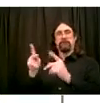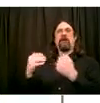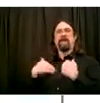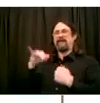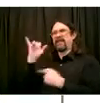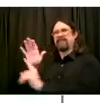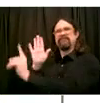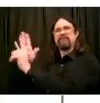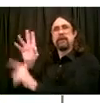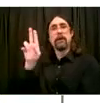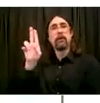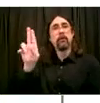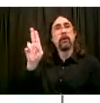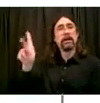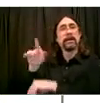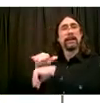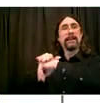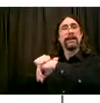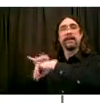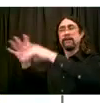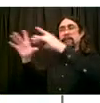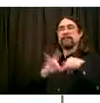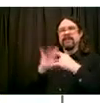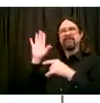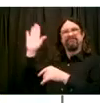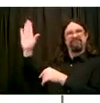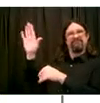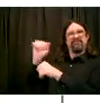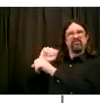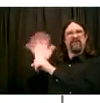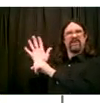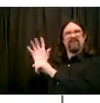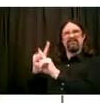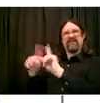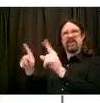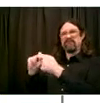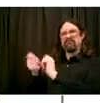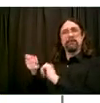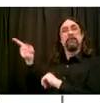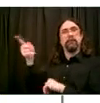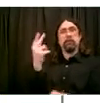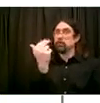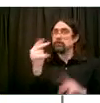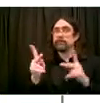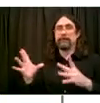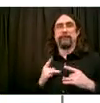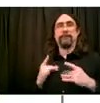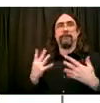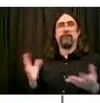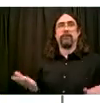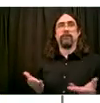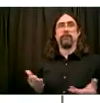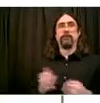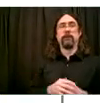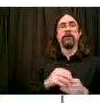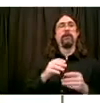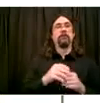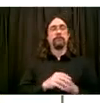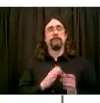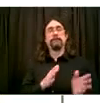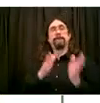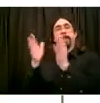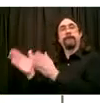other variants, although given that sequencing capacity, we'll be looking very closely and following that over the coming days and weeks.